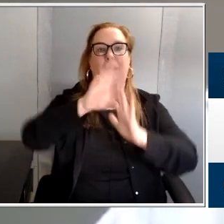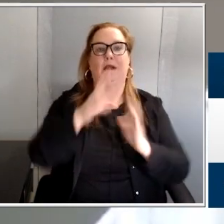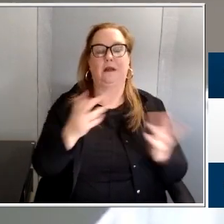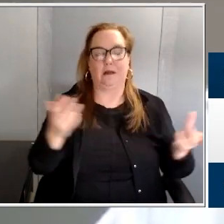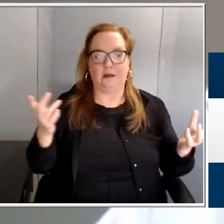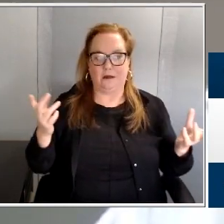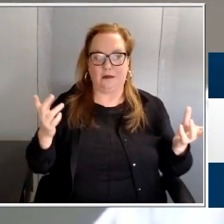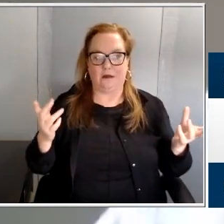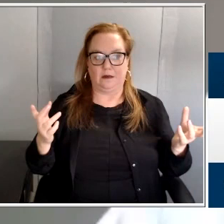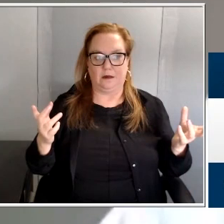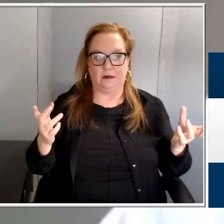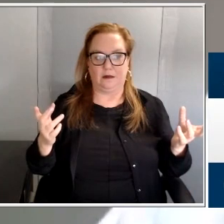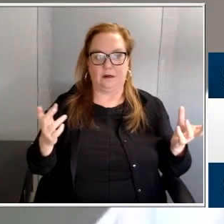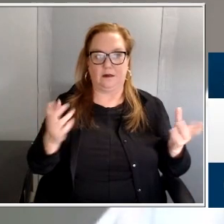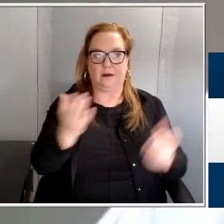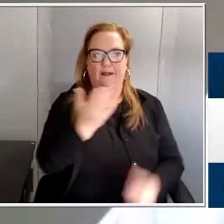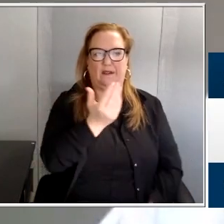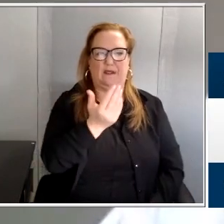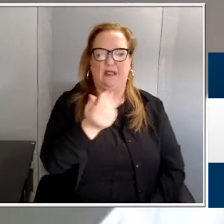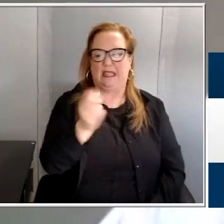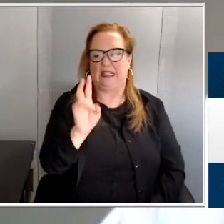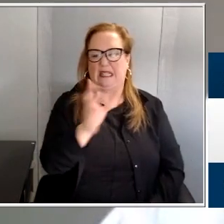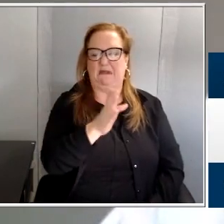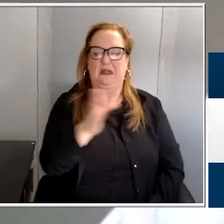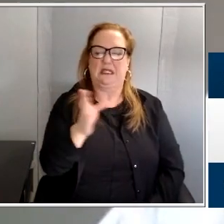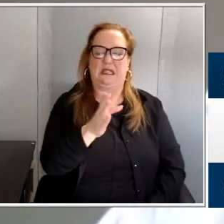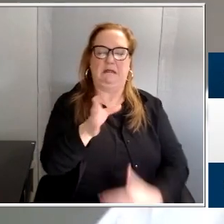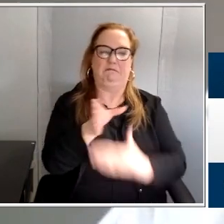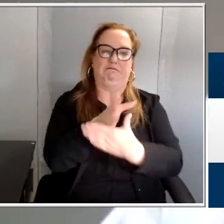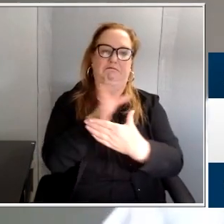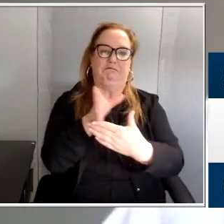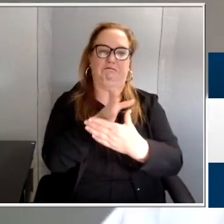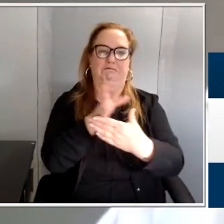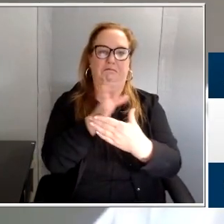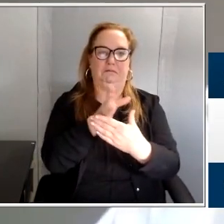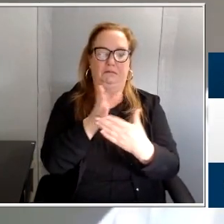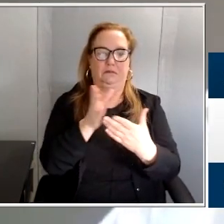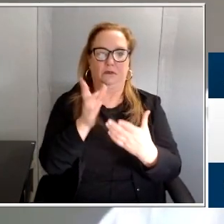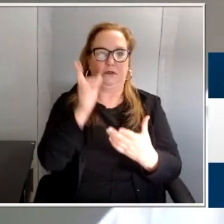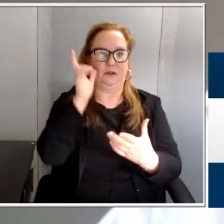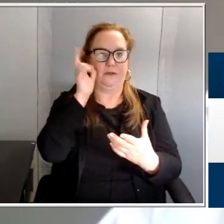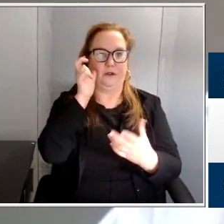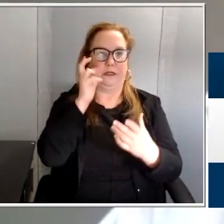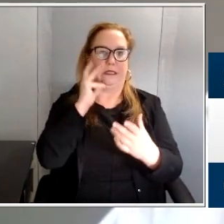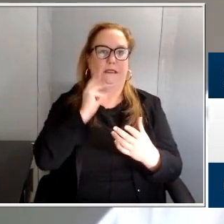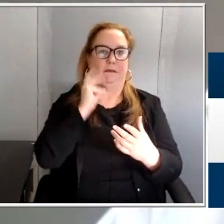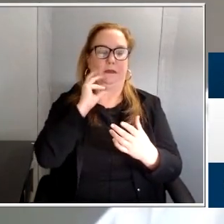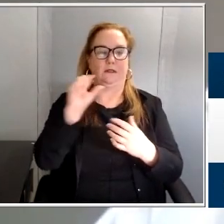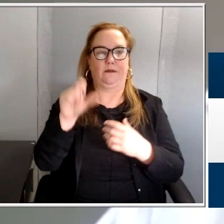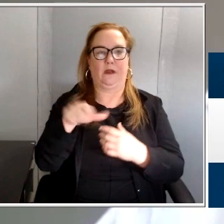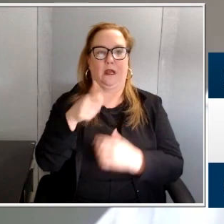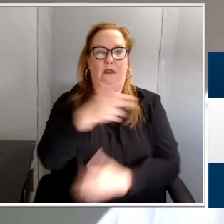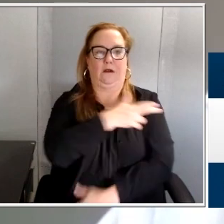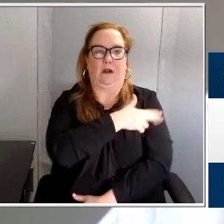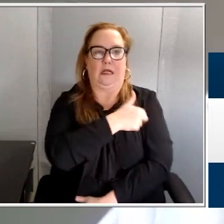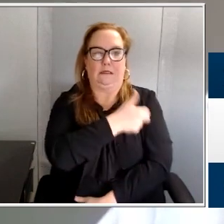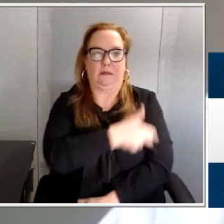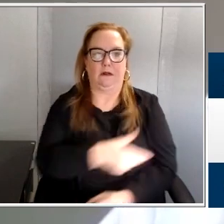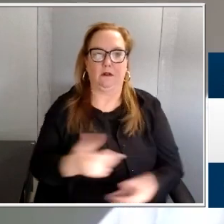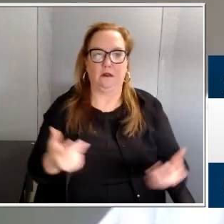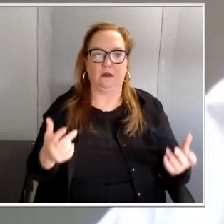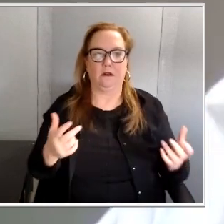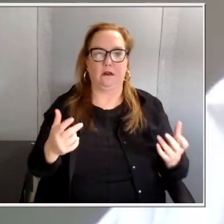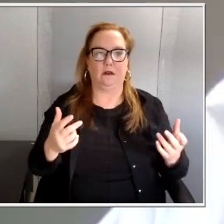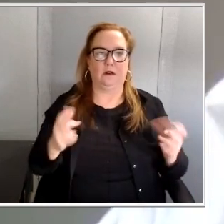so we have been at 15 to 17 patients, which you've already heard is the experience of other facilities, and we're